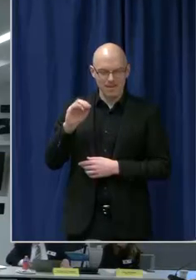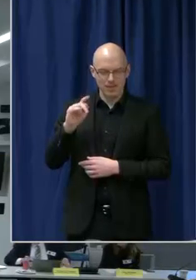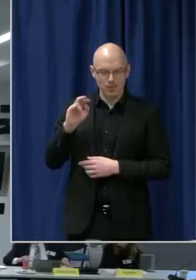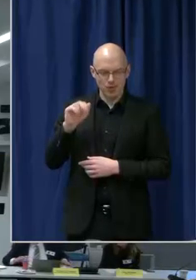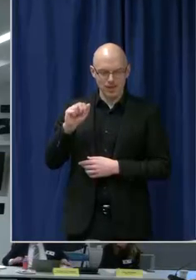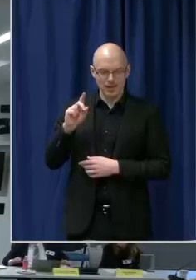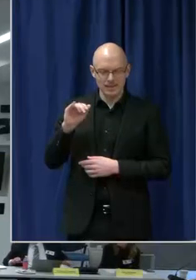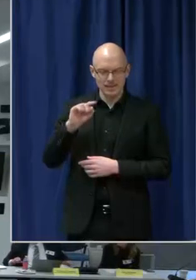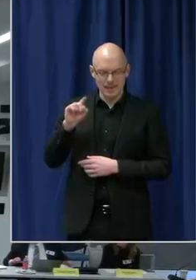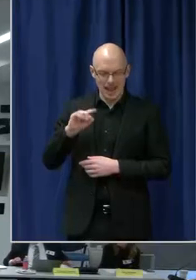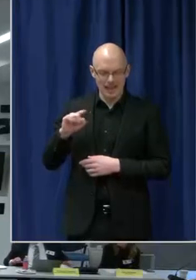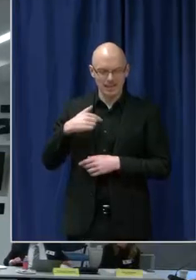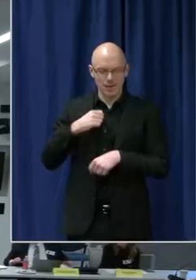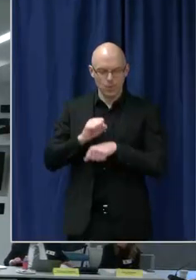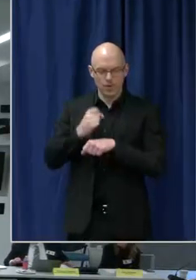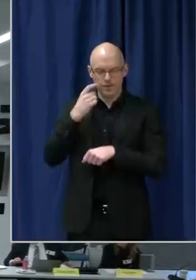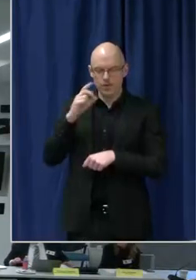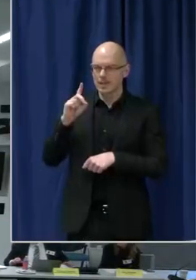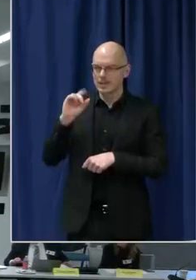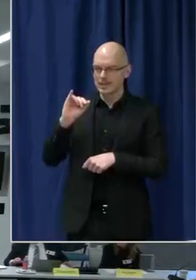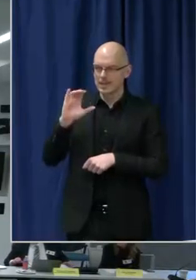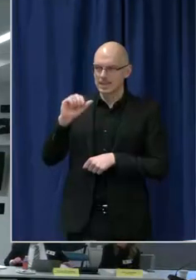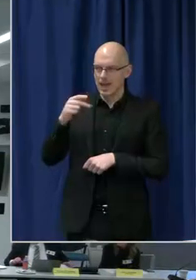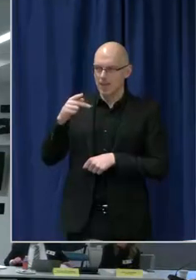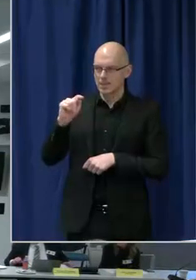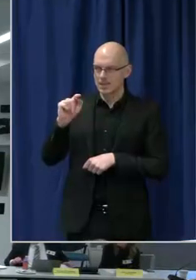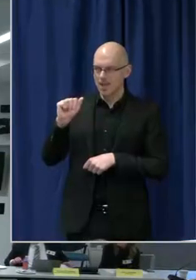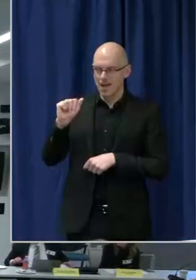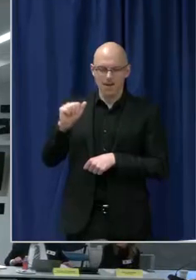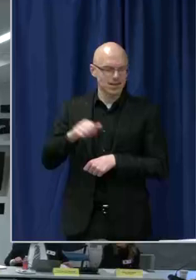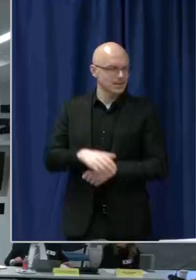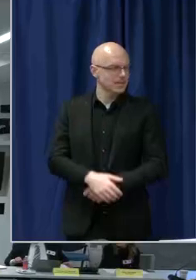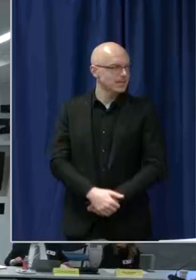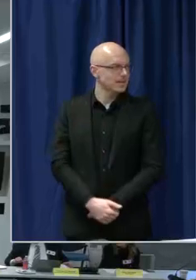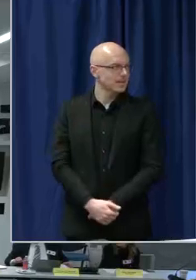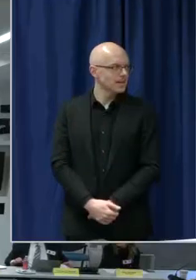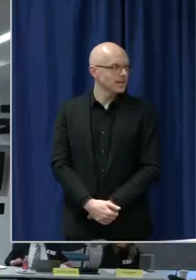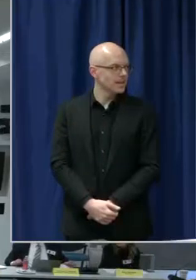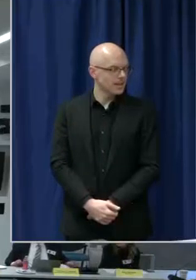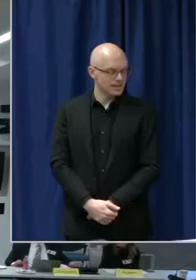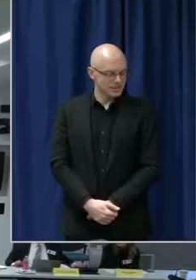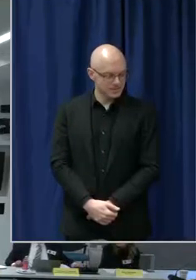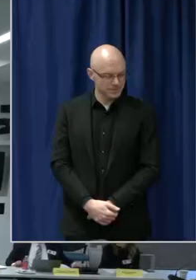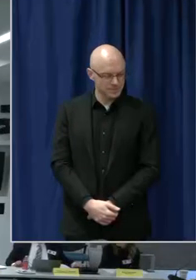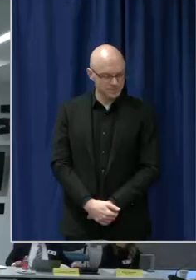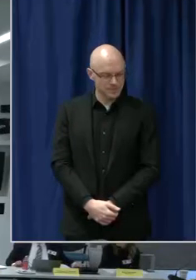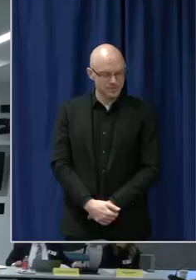Tom, use this one. I have the other one here for you.